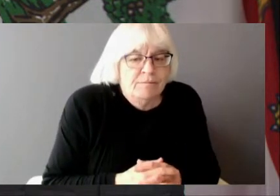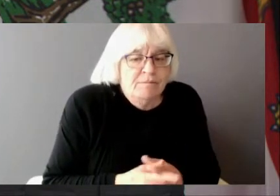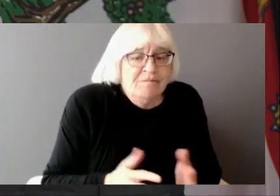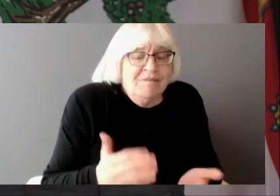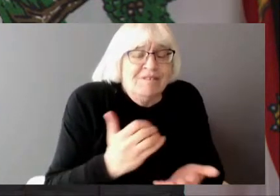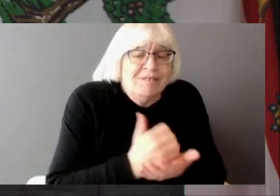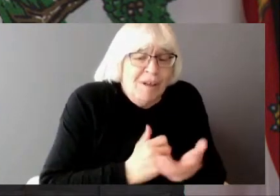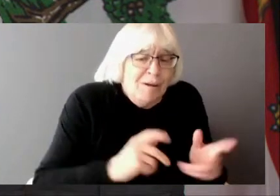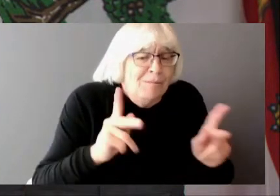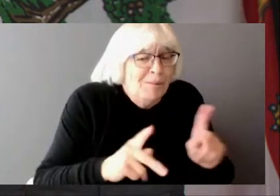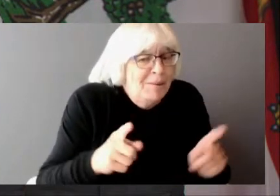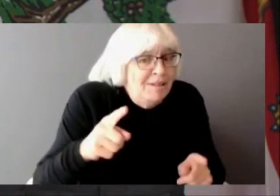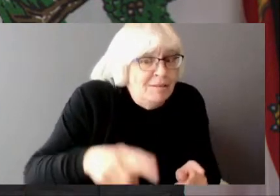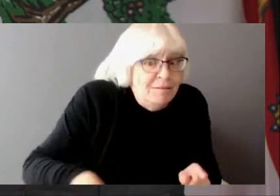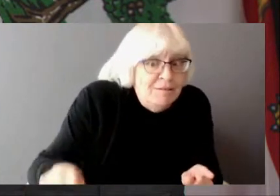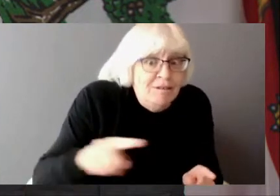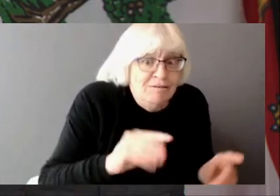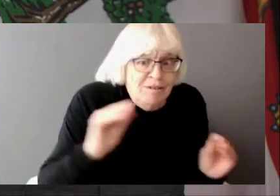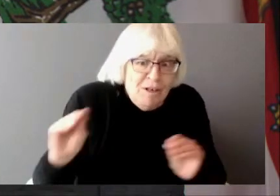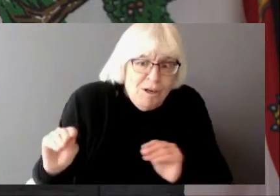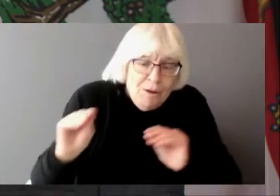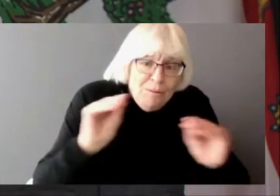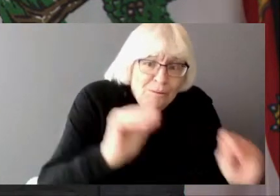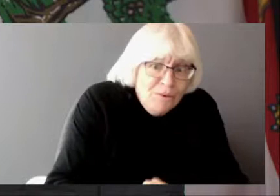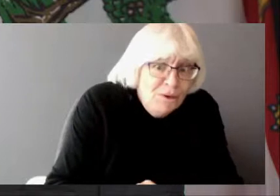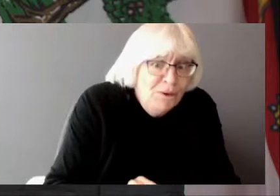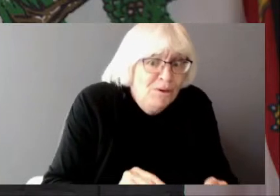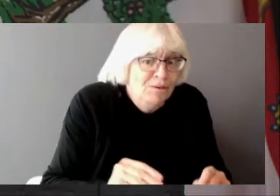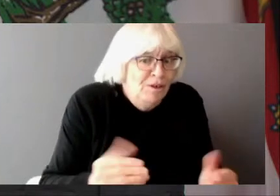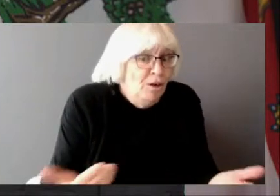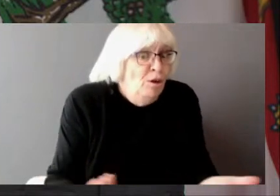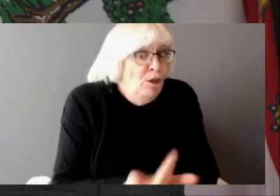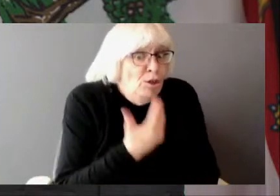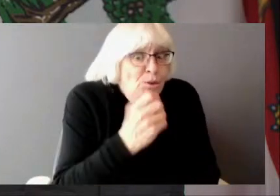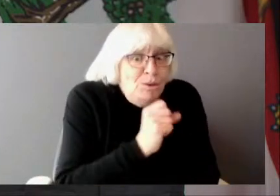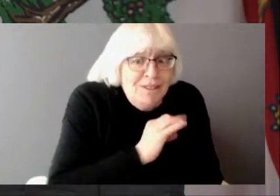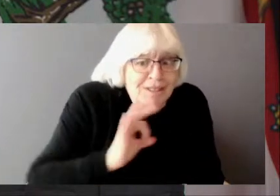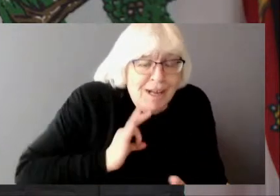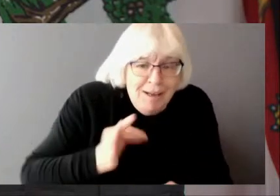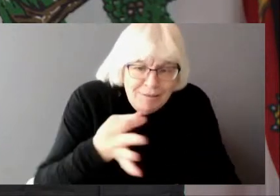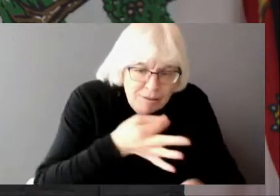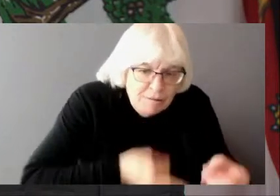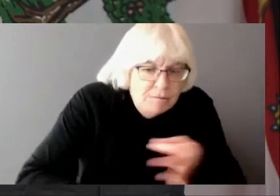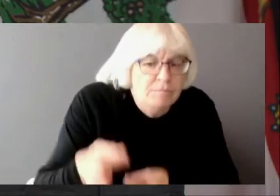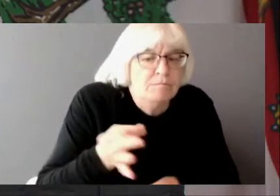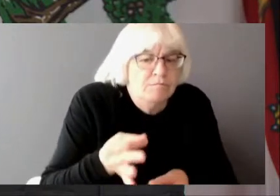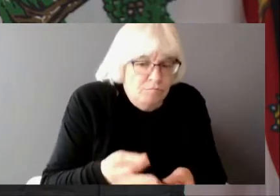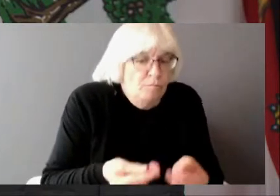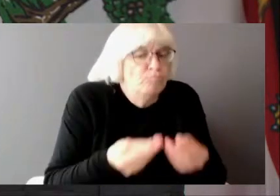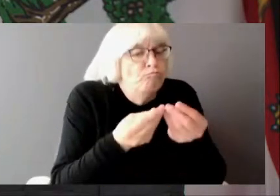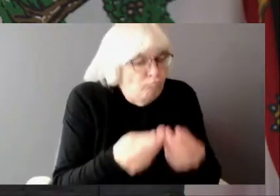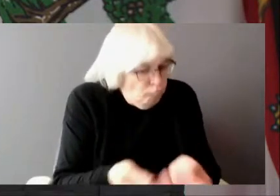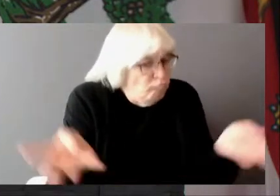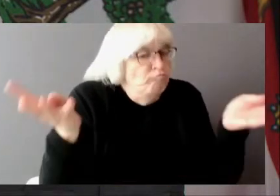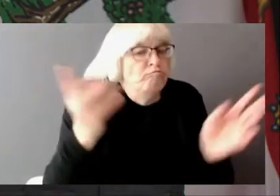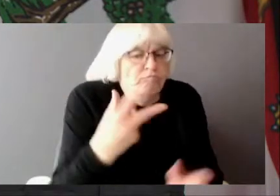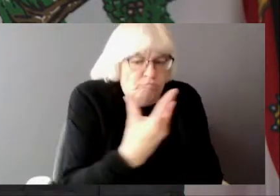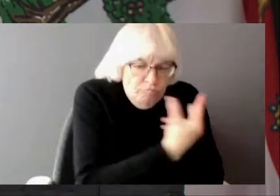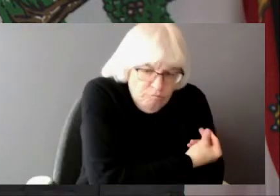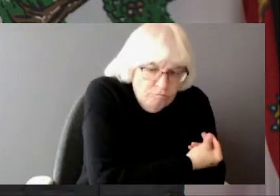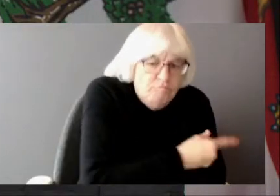staff that come to work at those homes, that we're continuing to immunize with their first doses and those types of things.